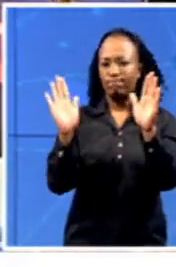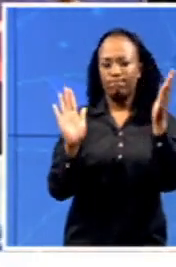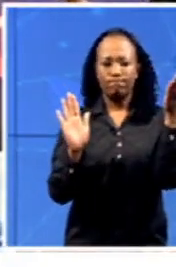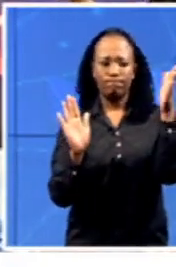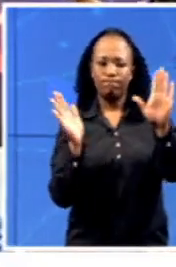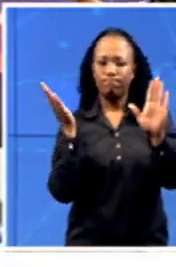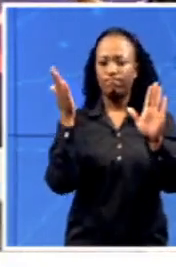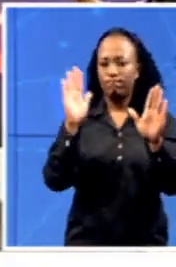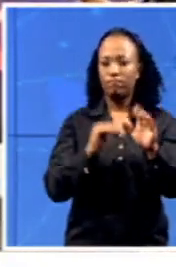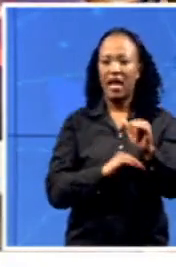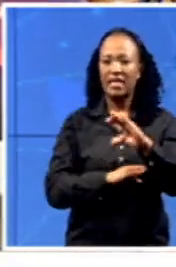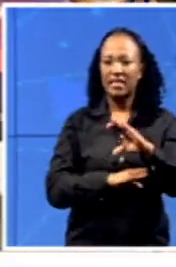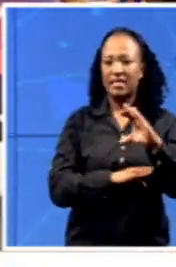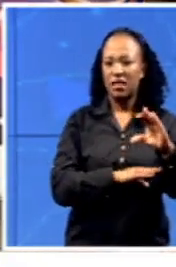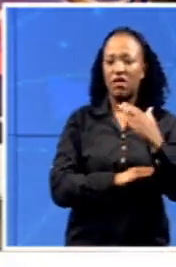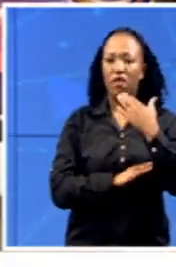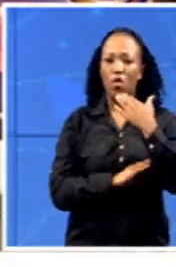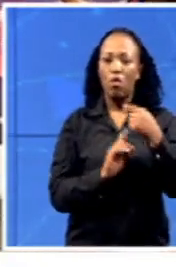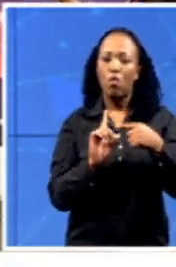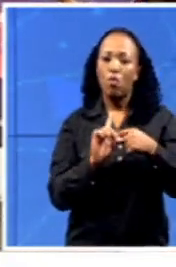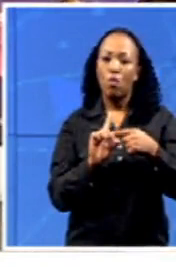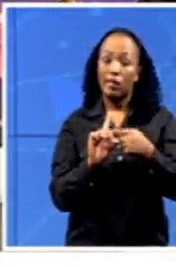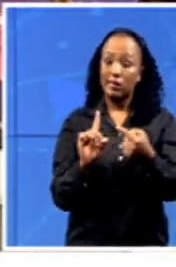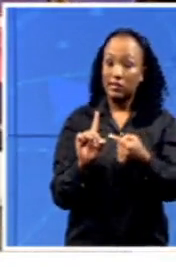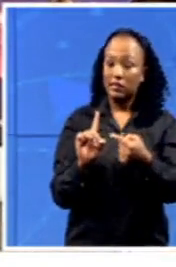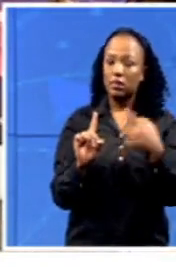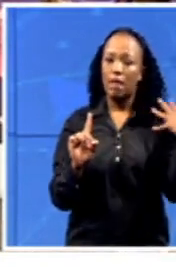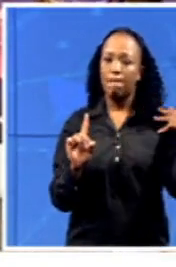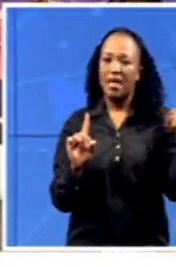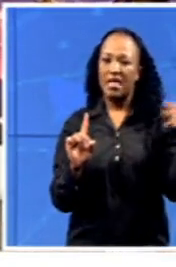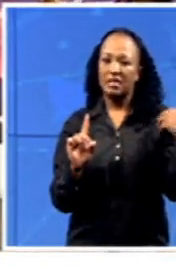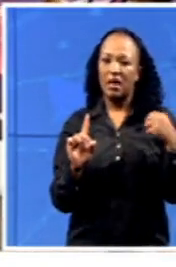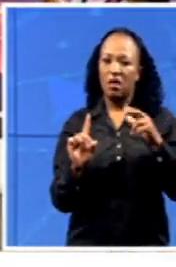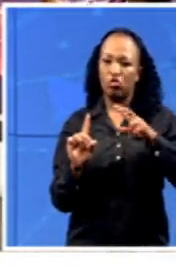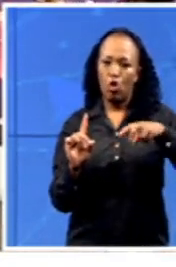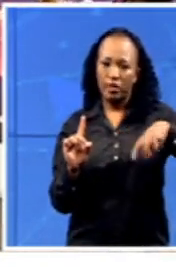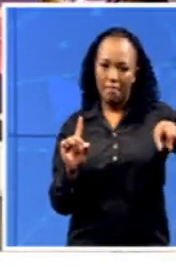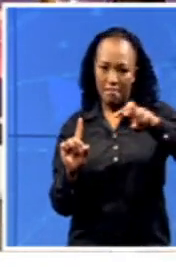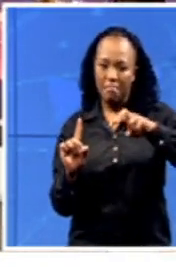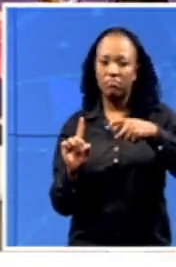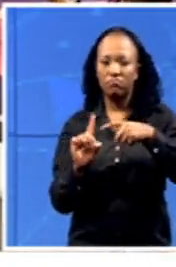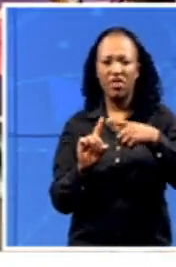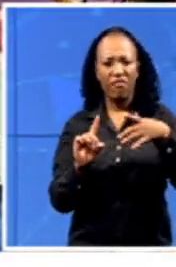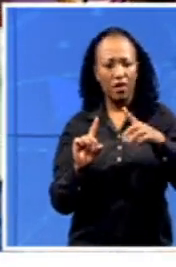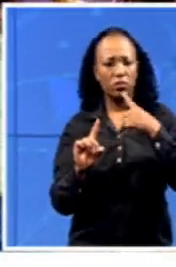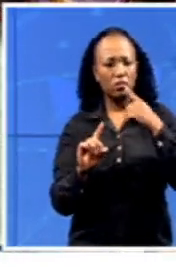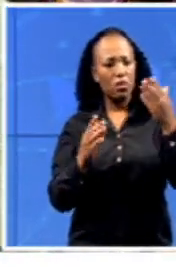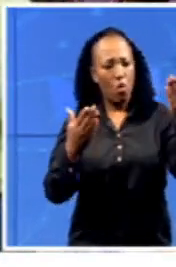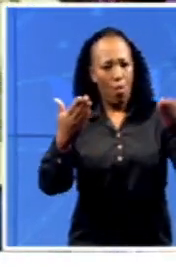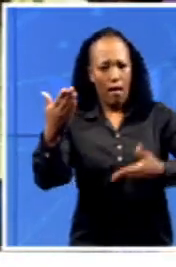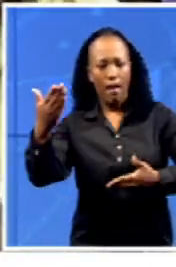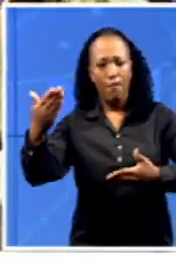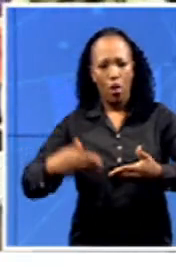iconic ICC with Lindiwe Sisulu. The Minister of Tourism saying that she welcomes all the